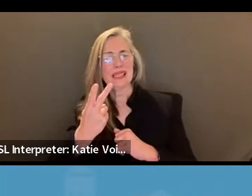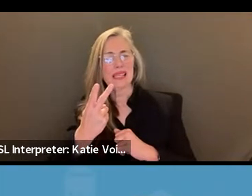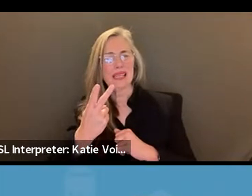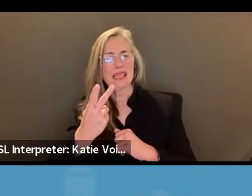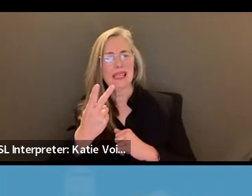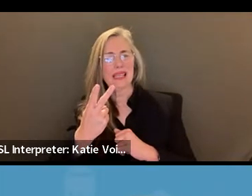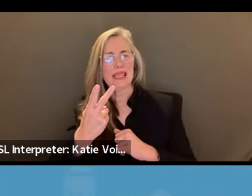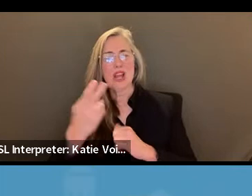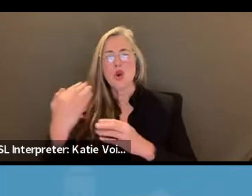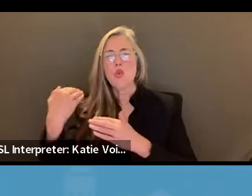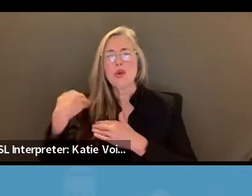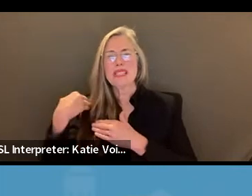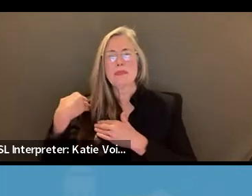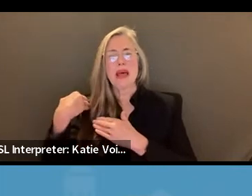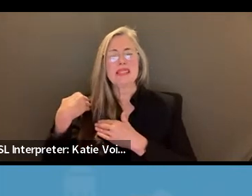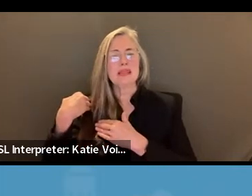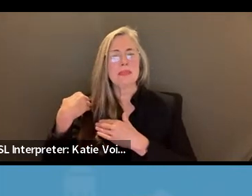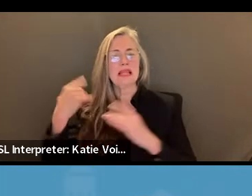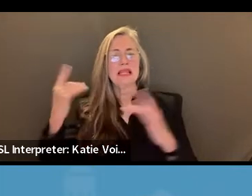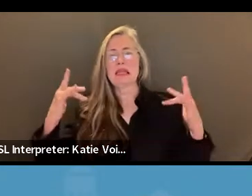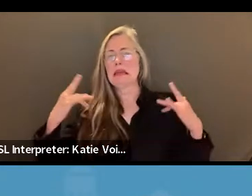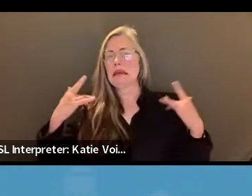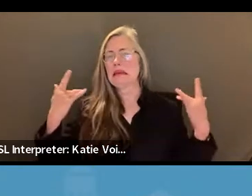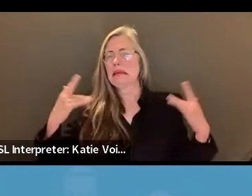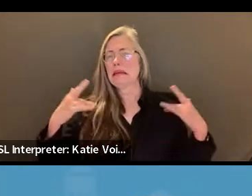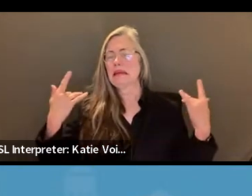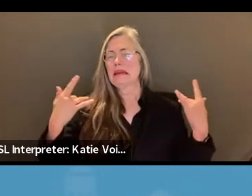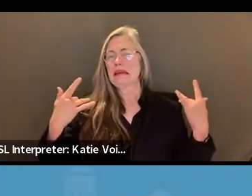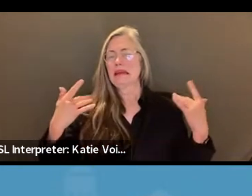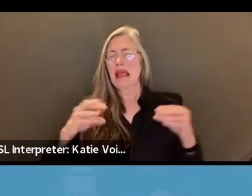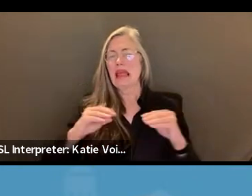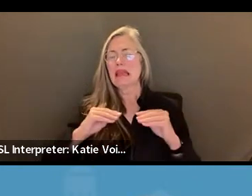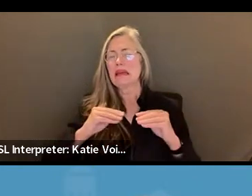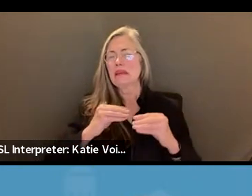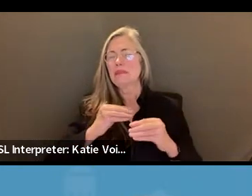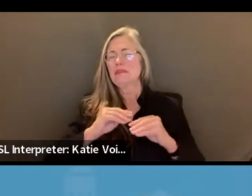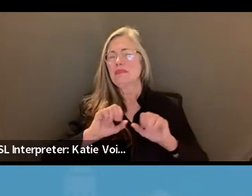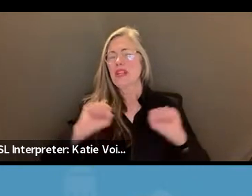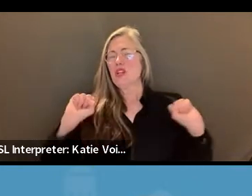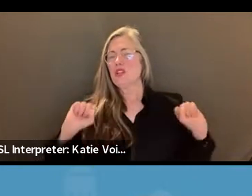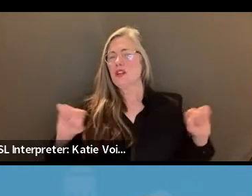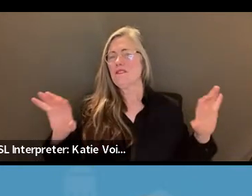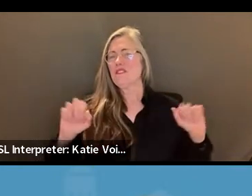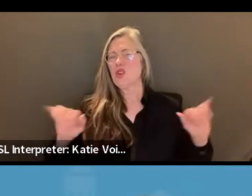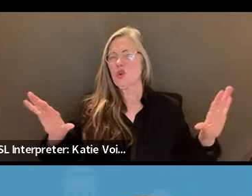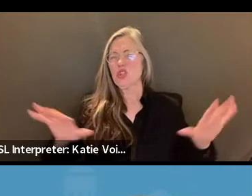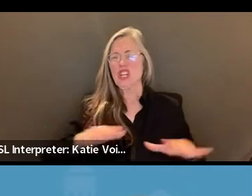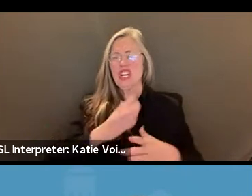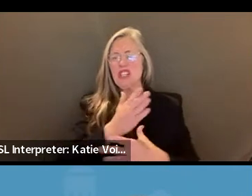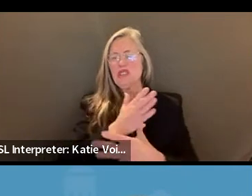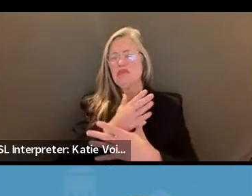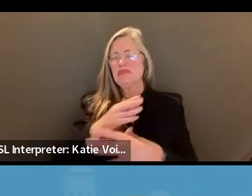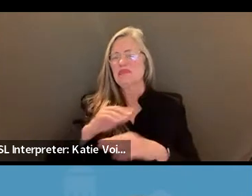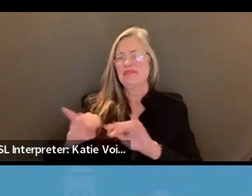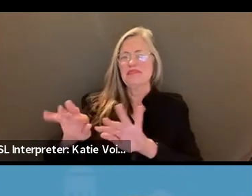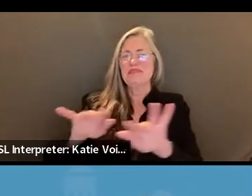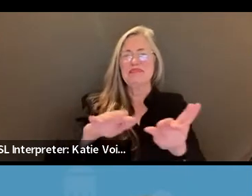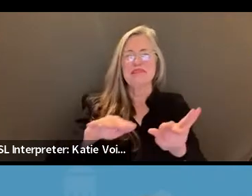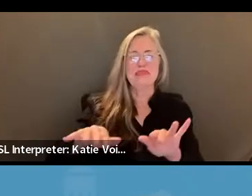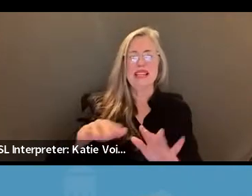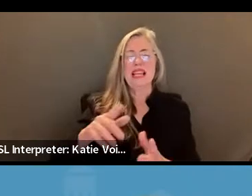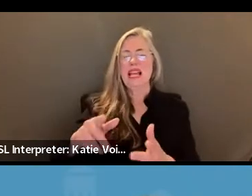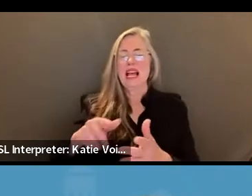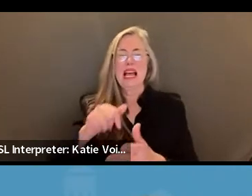diffusion of responsibility to respond, capacity and courage, the educate, loose expectations and